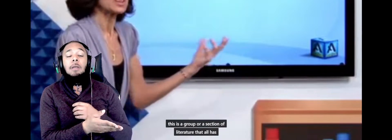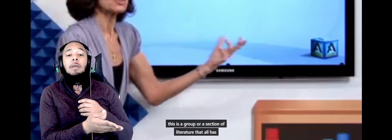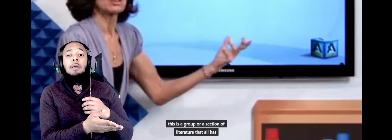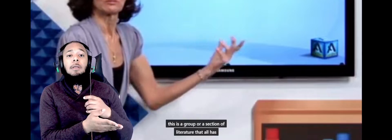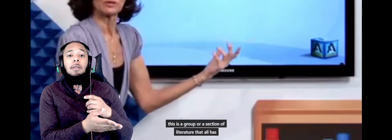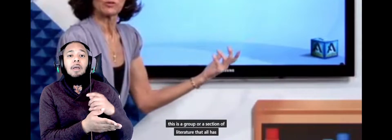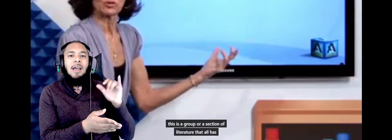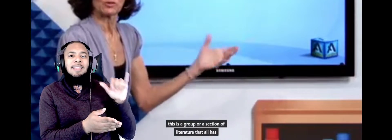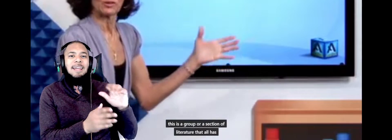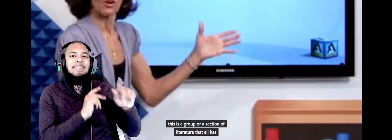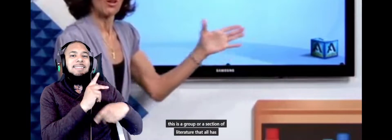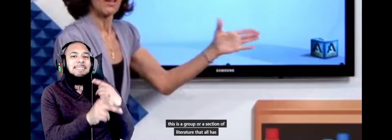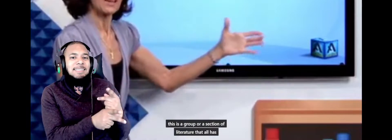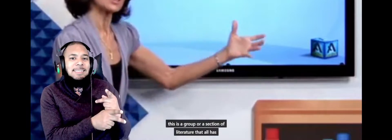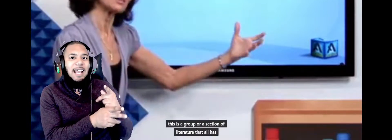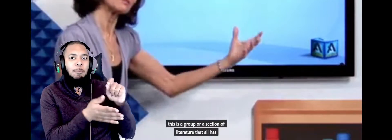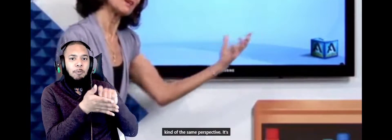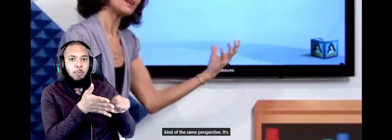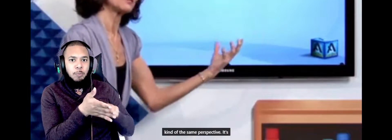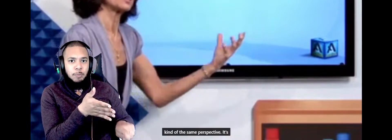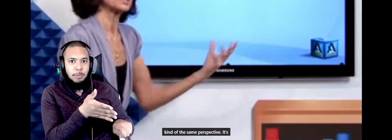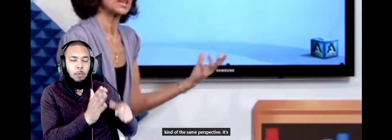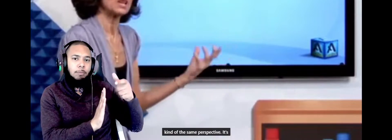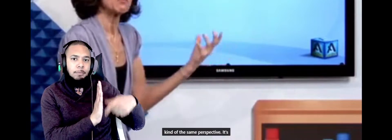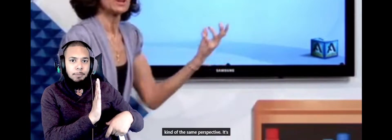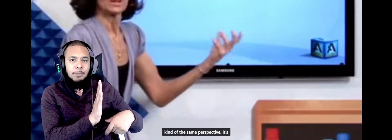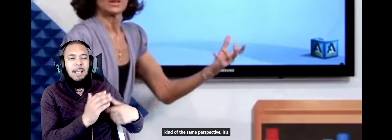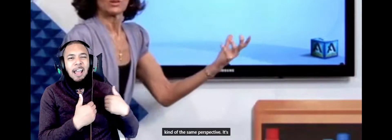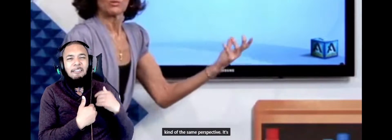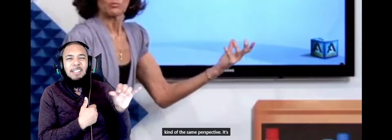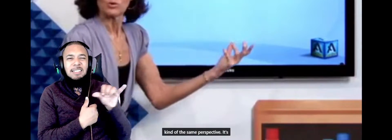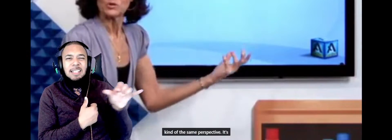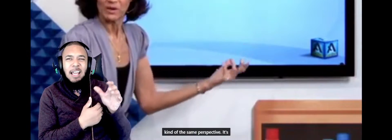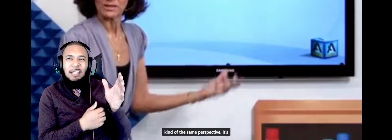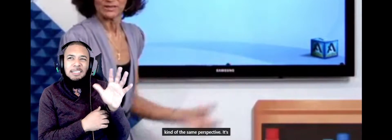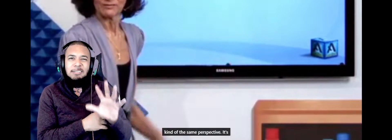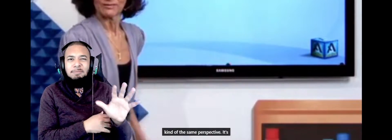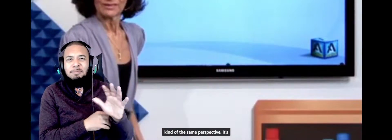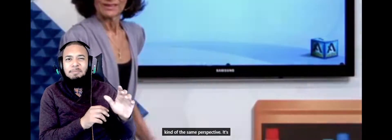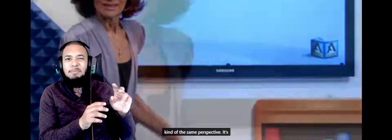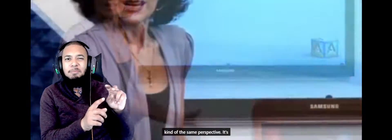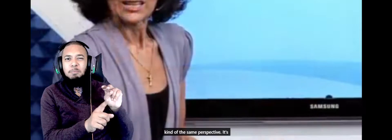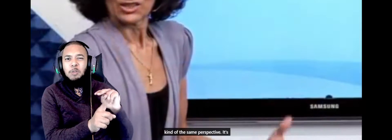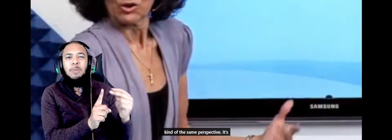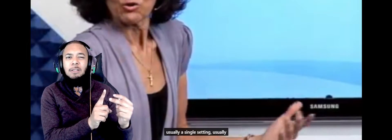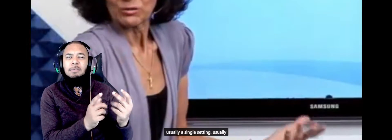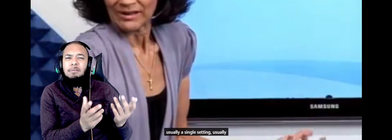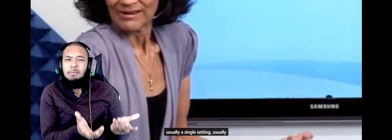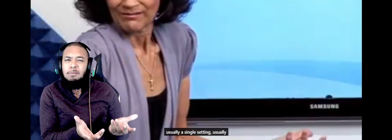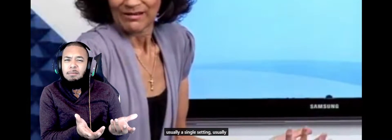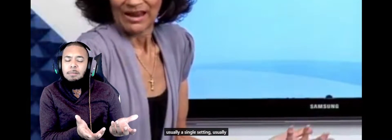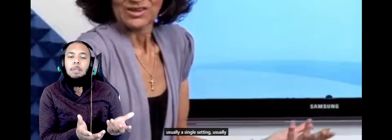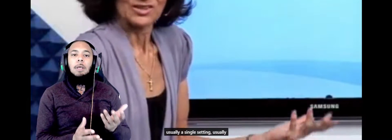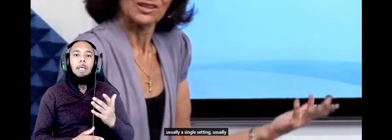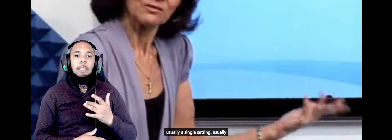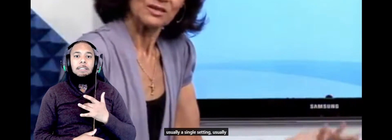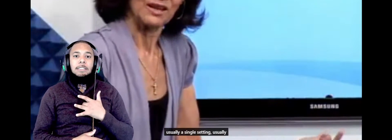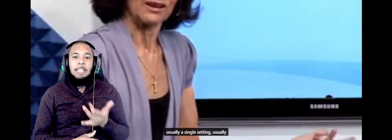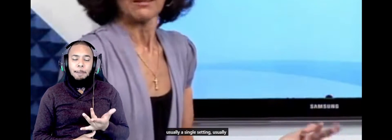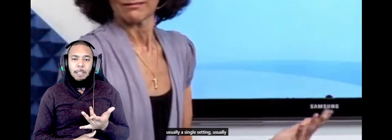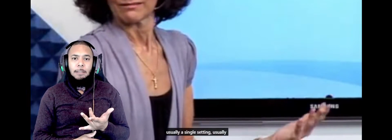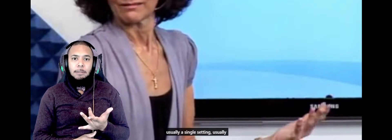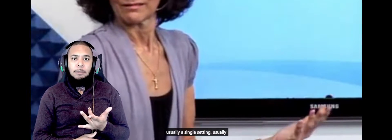or a section of literature that all has kind of the same perspective. It's usually a